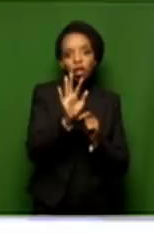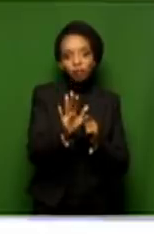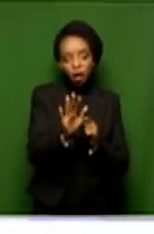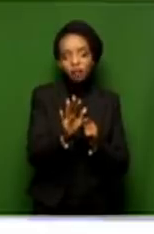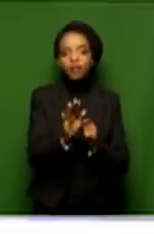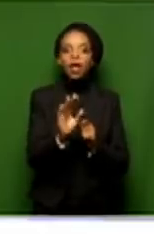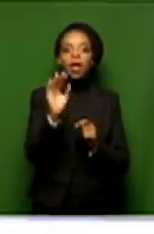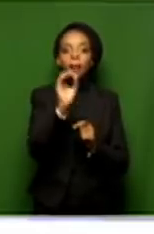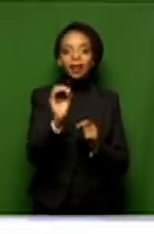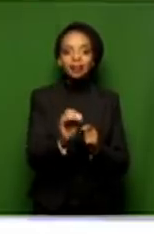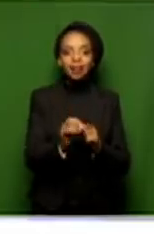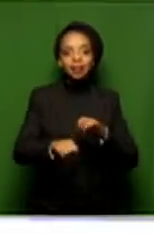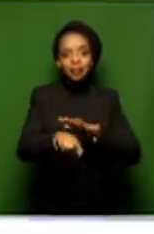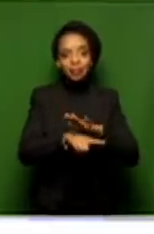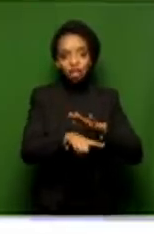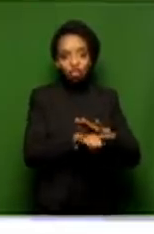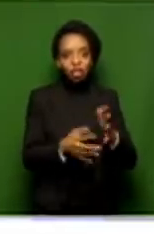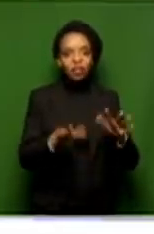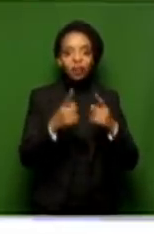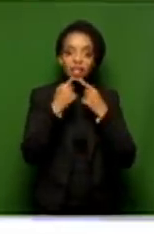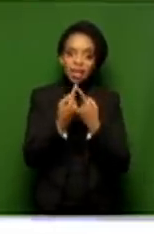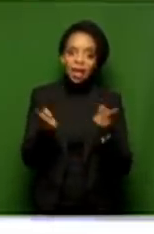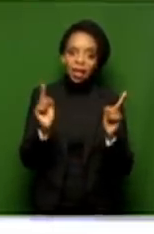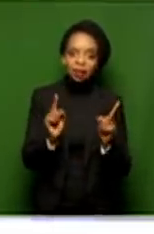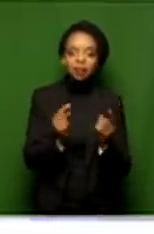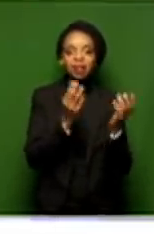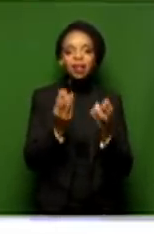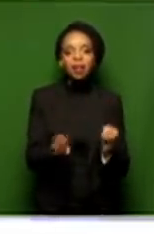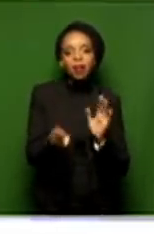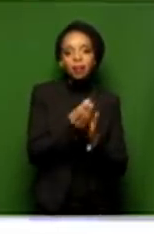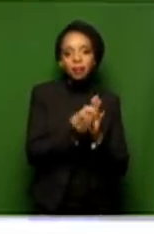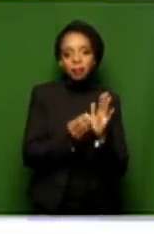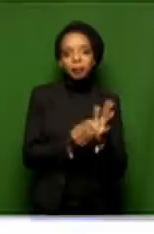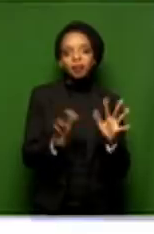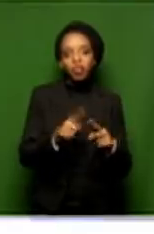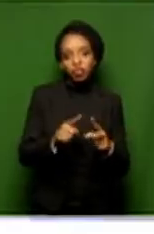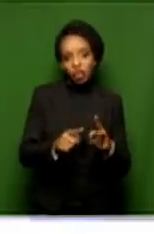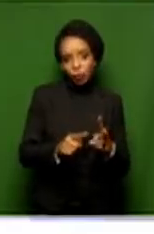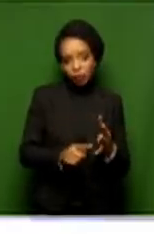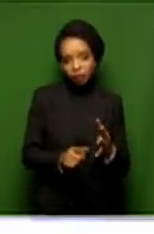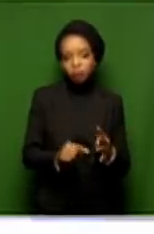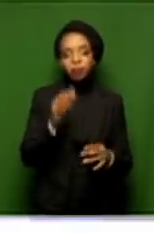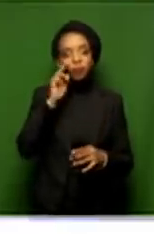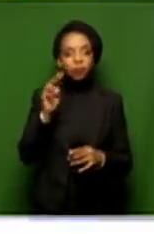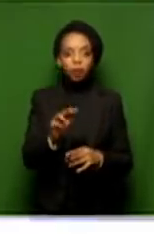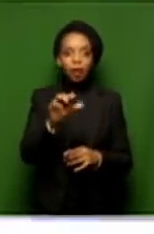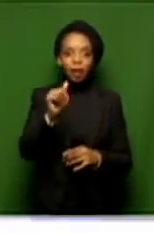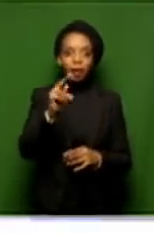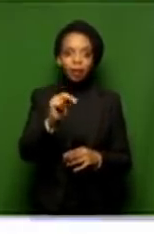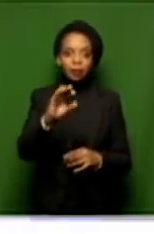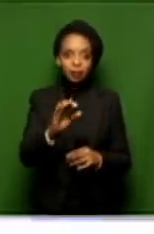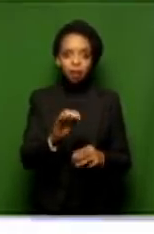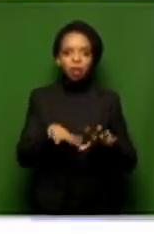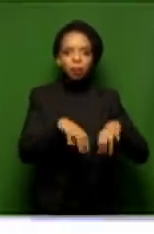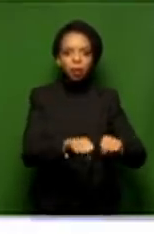districts declared, and we show the ANC being the leading party, retaining its